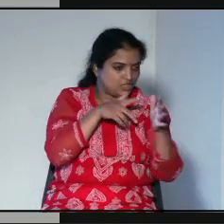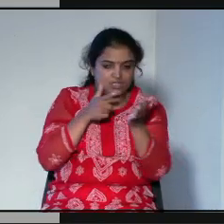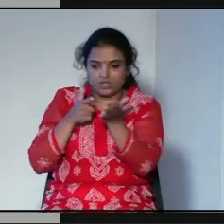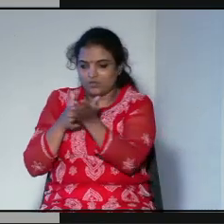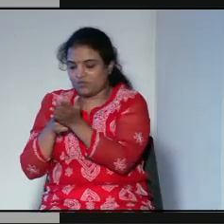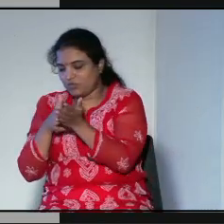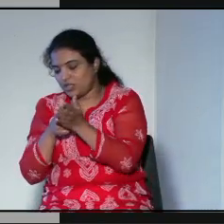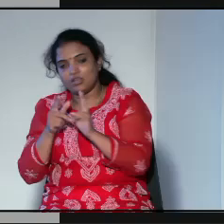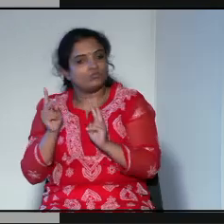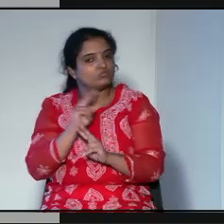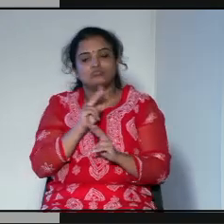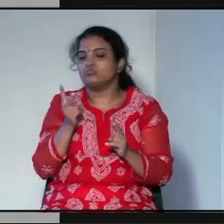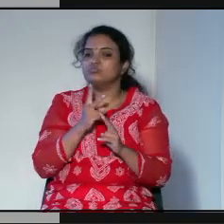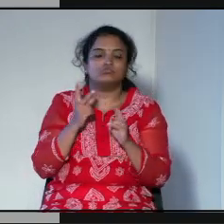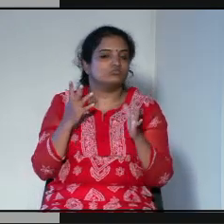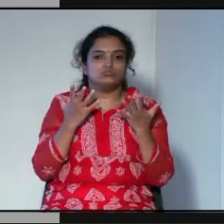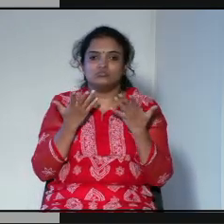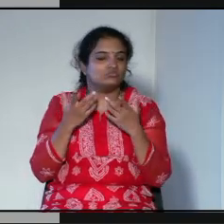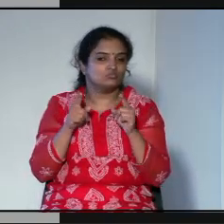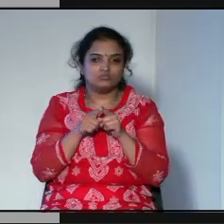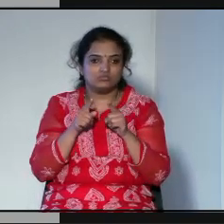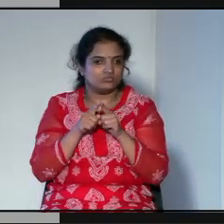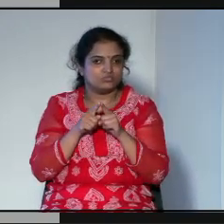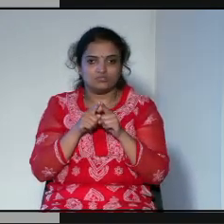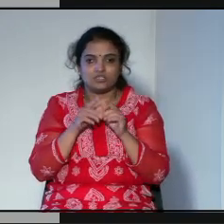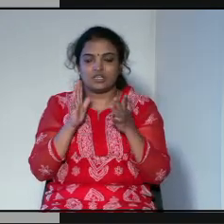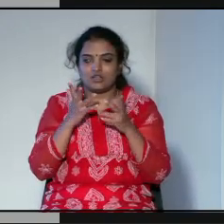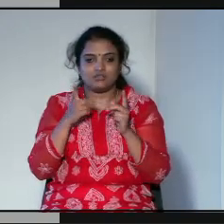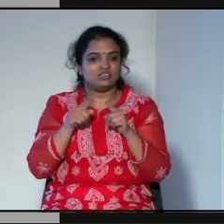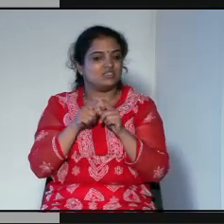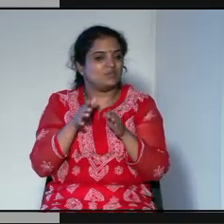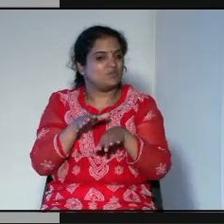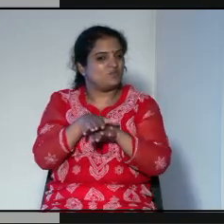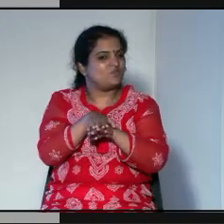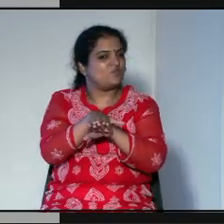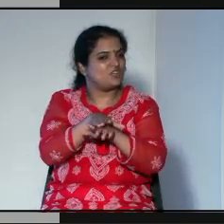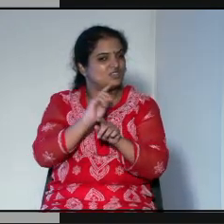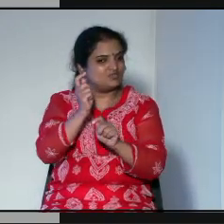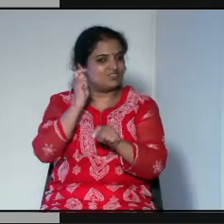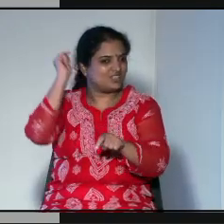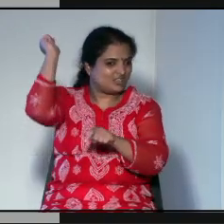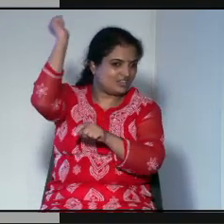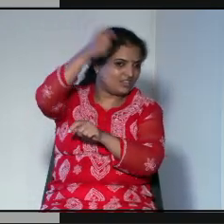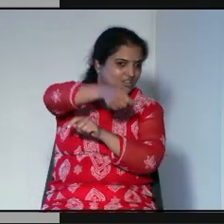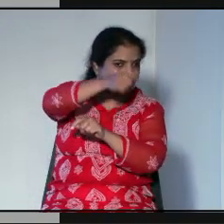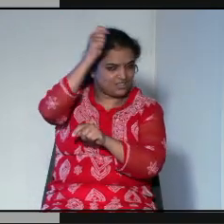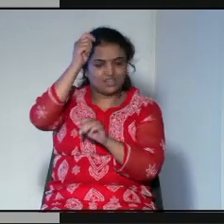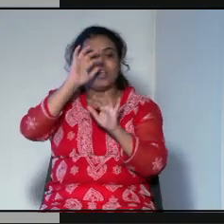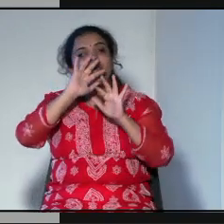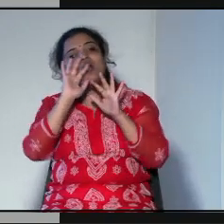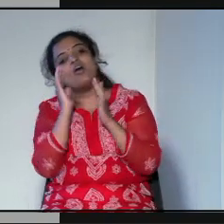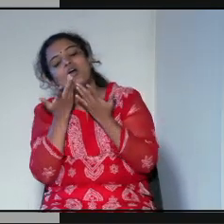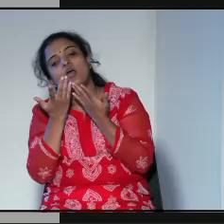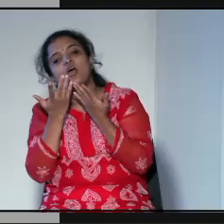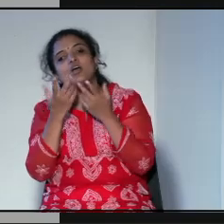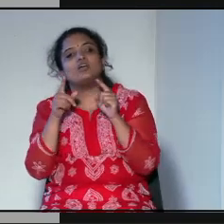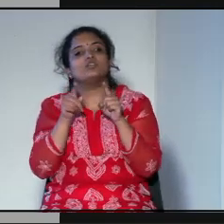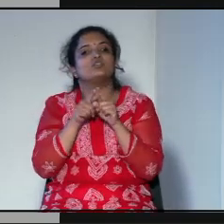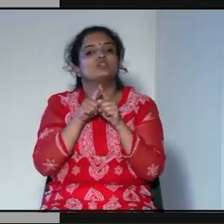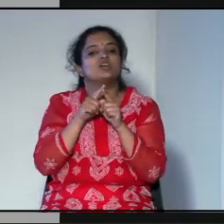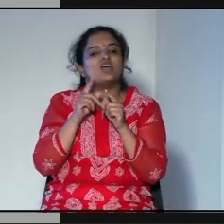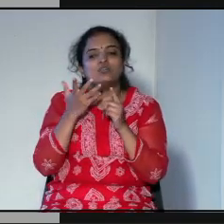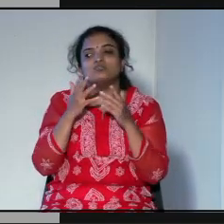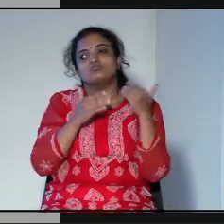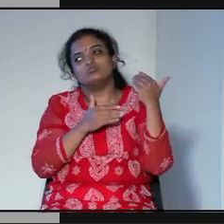with their oars, fishermen throwing nets, take their place beside a pair of towering earth